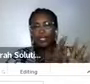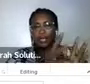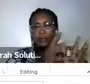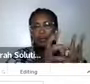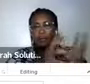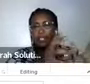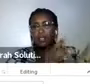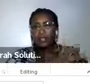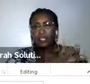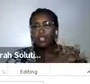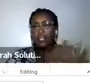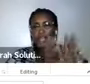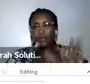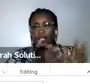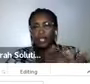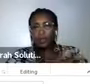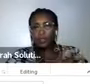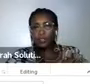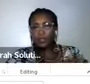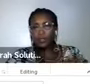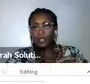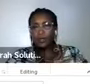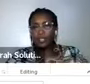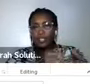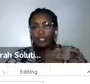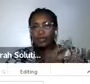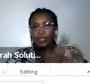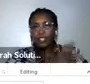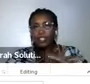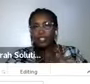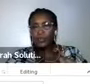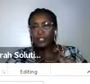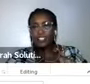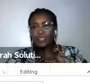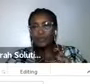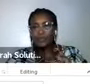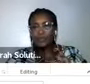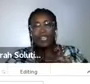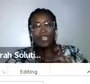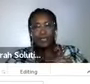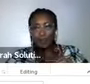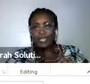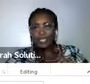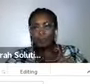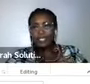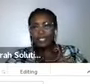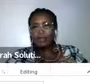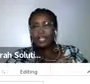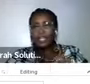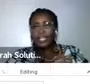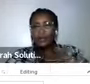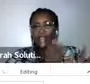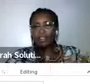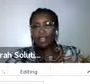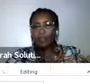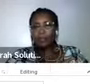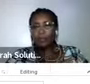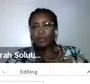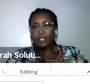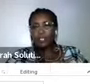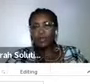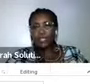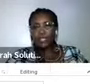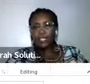we are meeting cost. Have you seen the cost of Zoom? I don't know whether any of you has tried to register for Zoom. It's quite expensive. And then we have